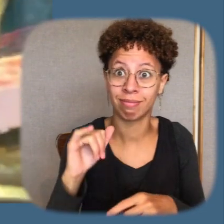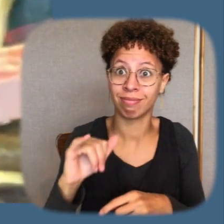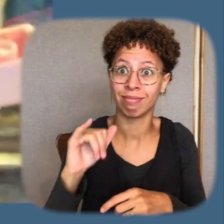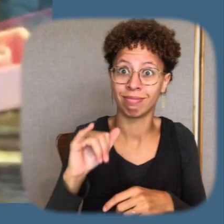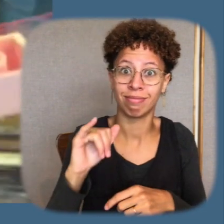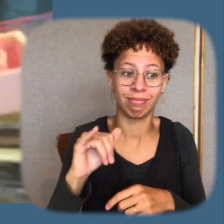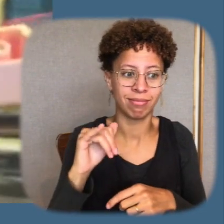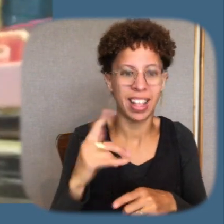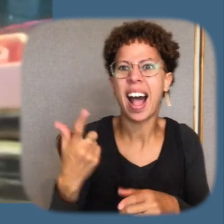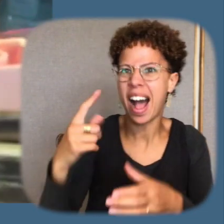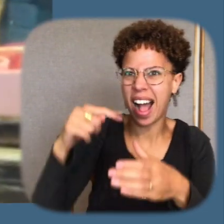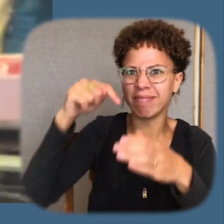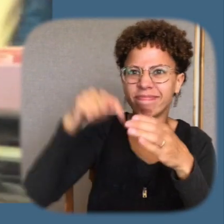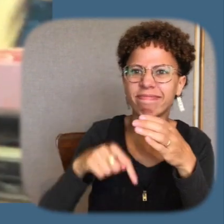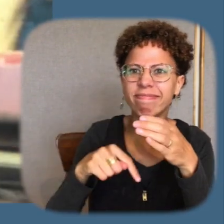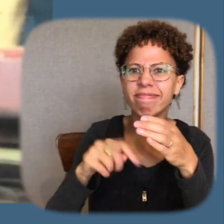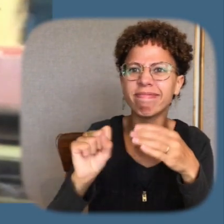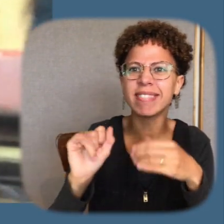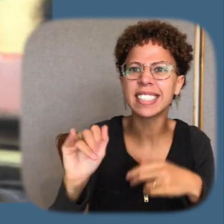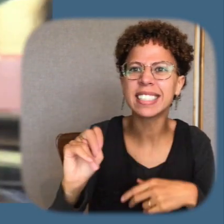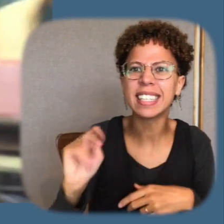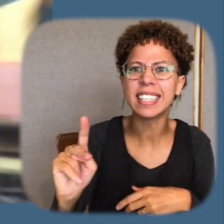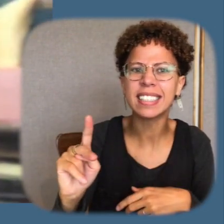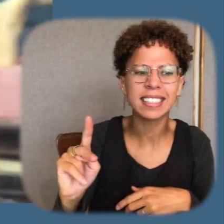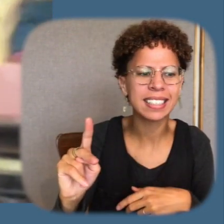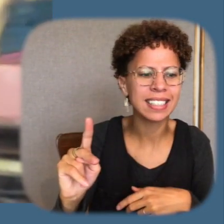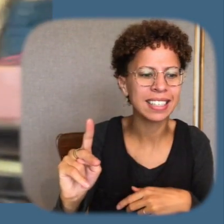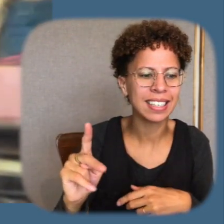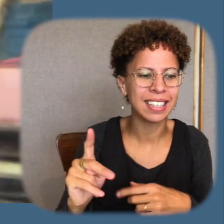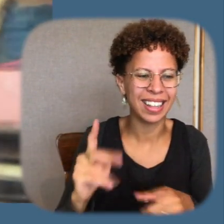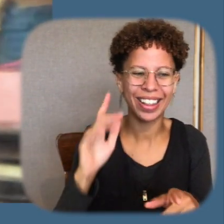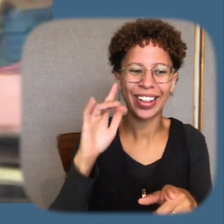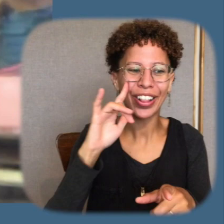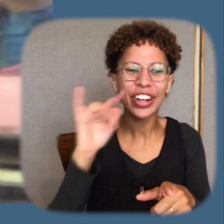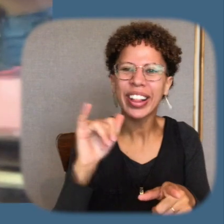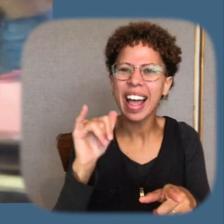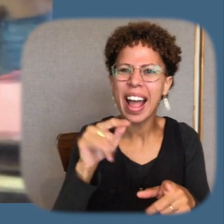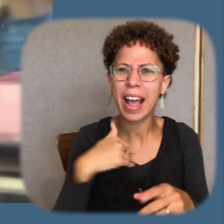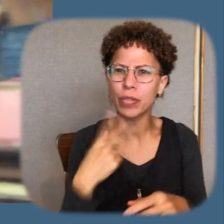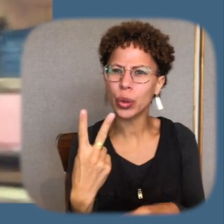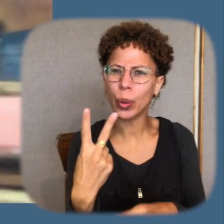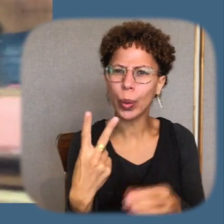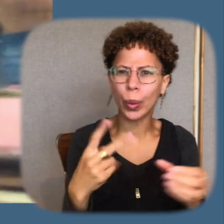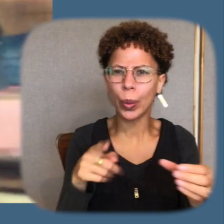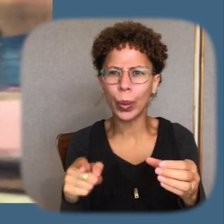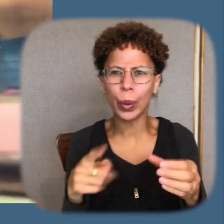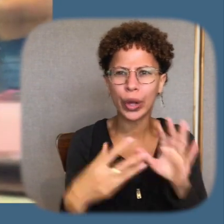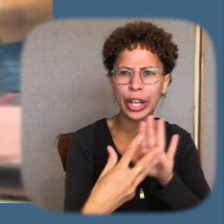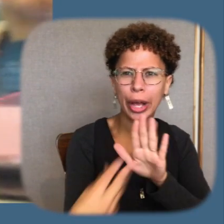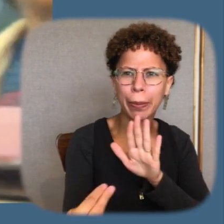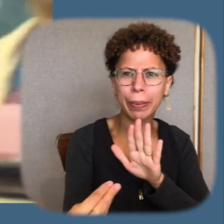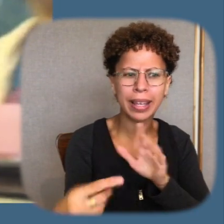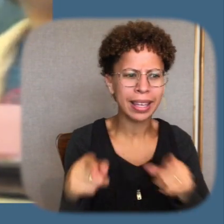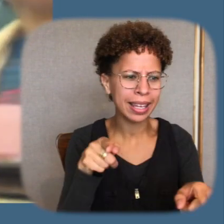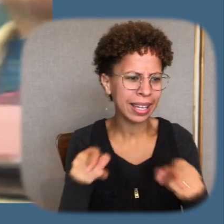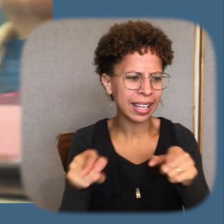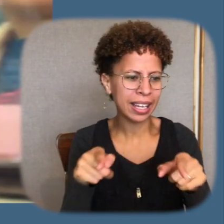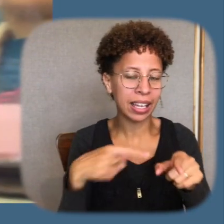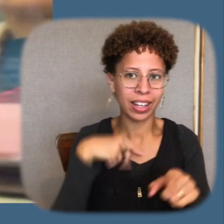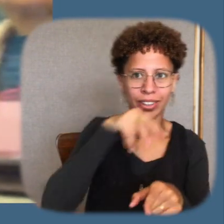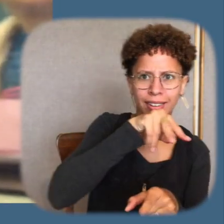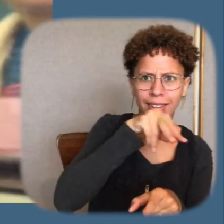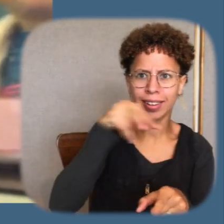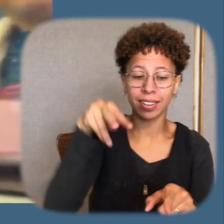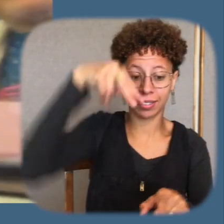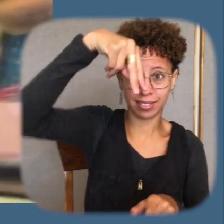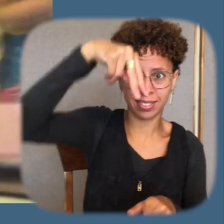Whoa, look Same. at that. Wait, Mom, it kind of looks like there's a clone of it. How does it look like there's a clone? Like, from my vision, it looked